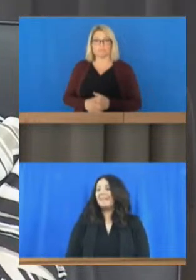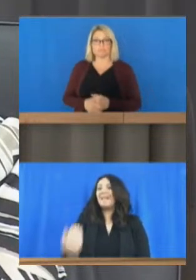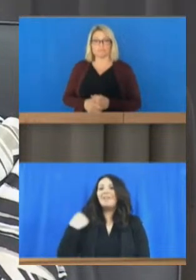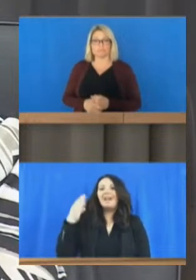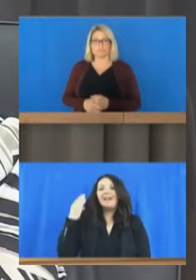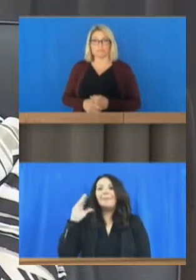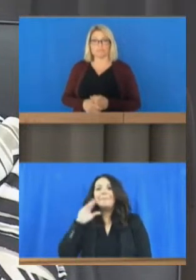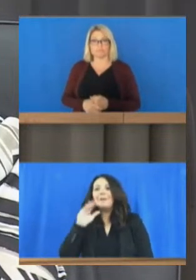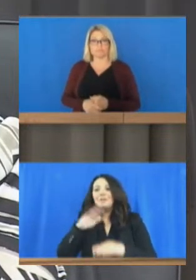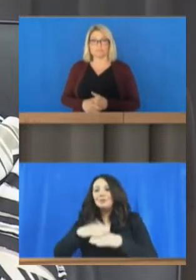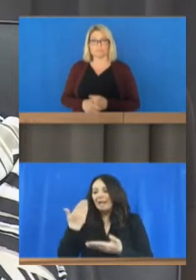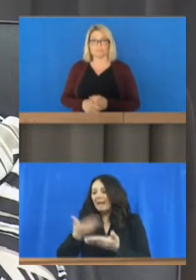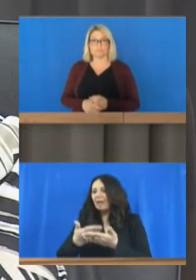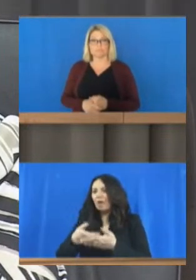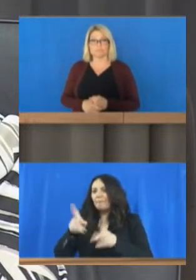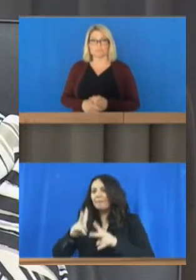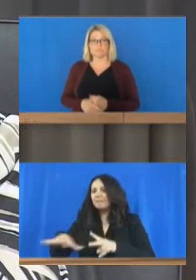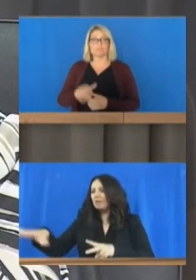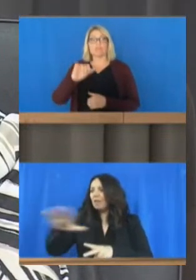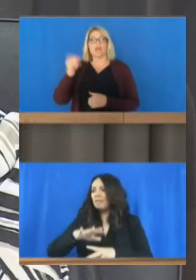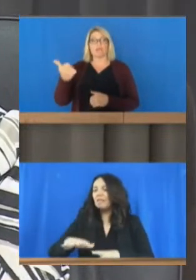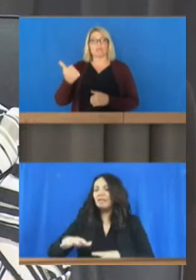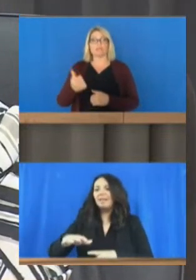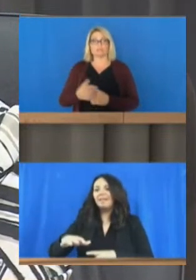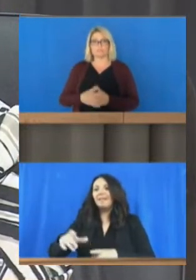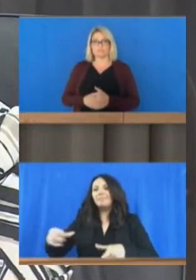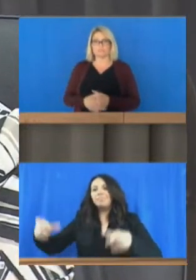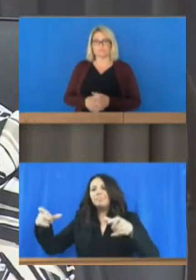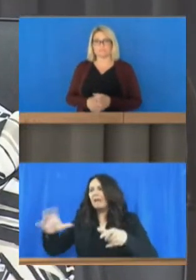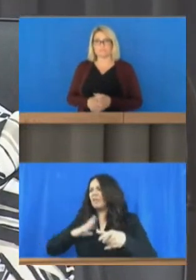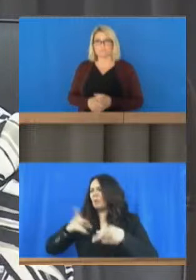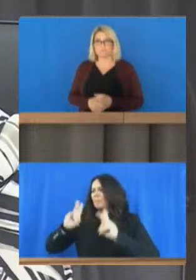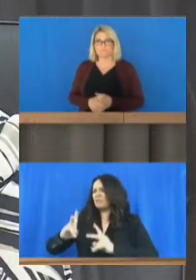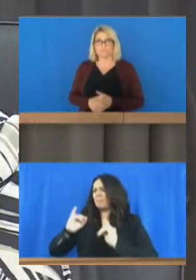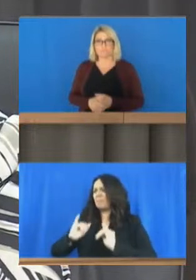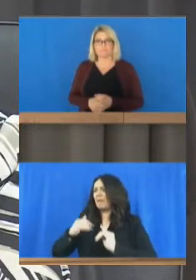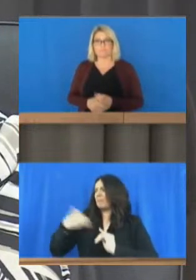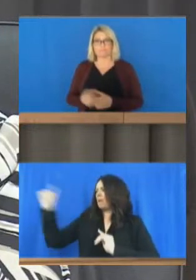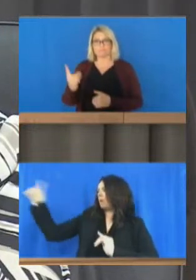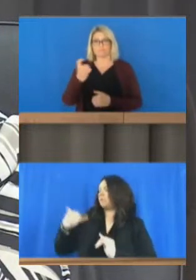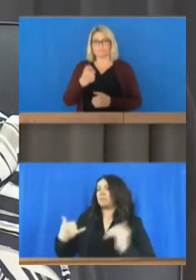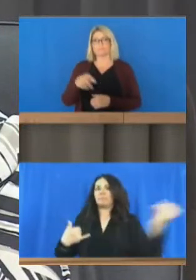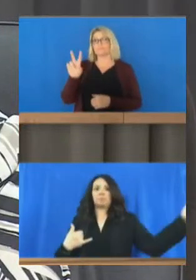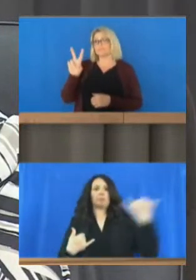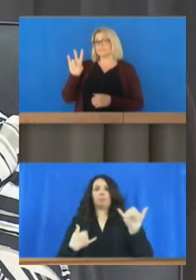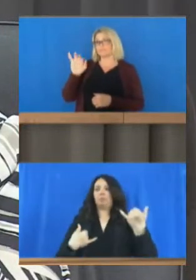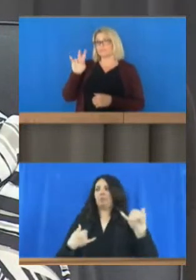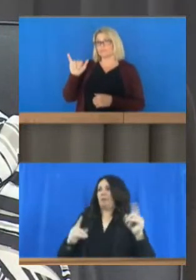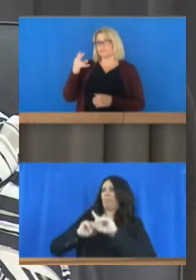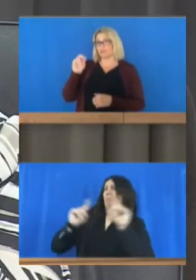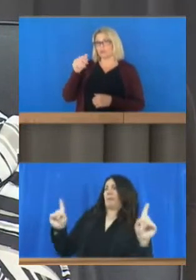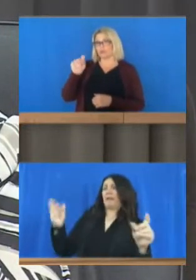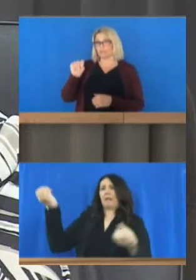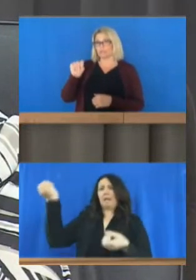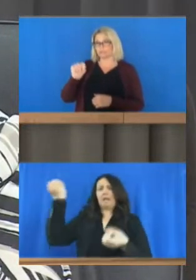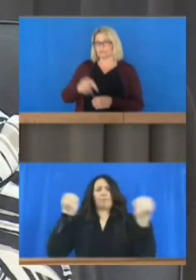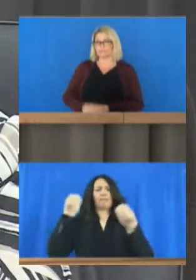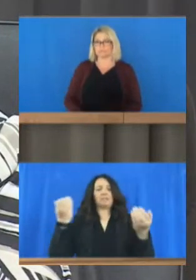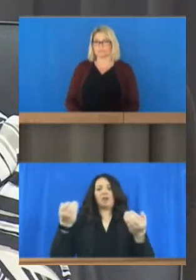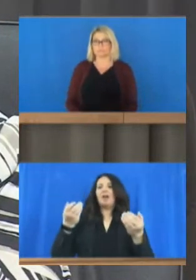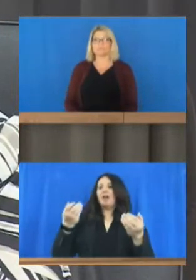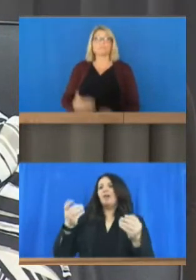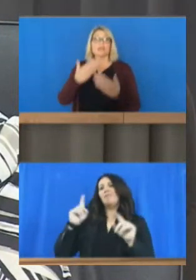how will this be coming to New Brunswick? So we do have plans already in place. Actually, there are